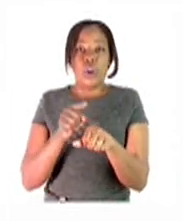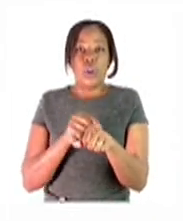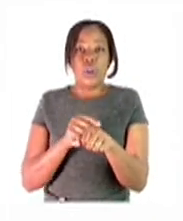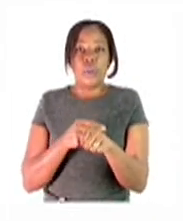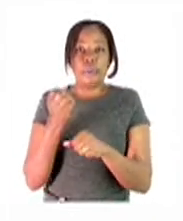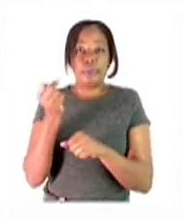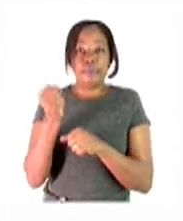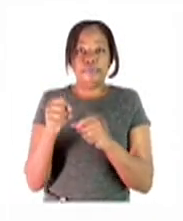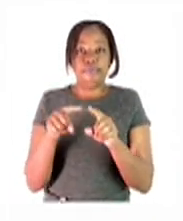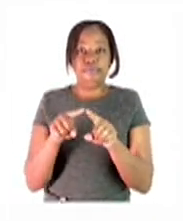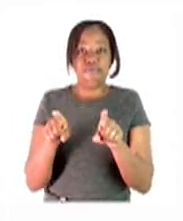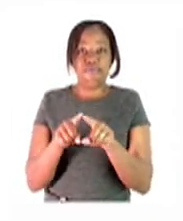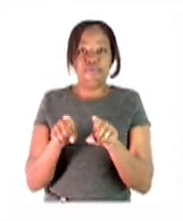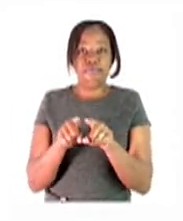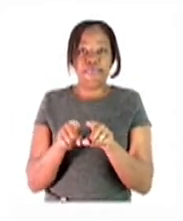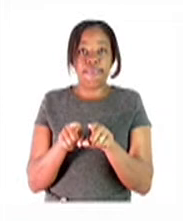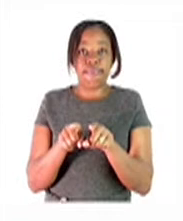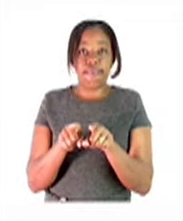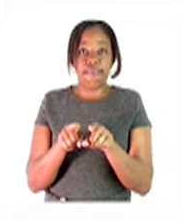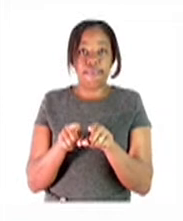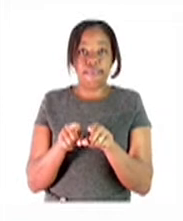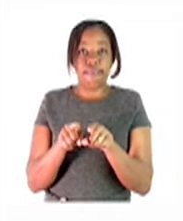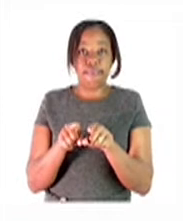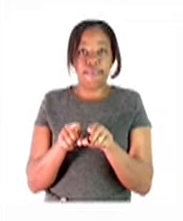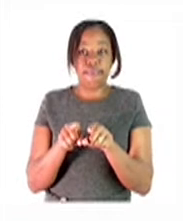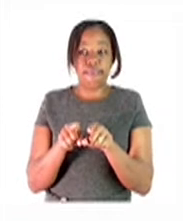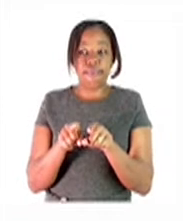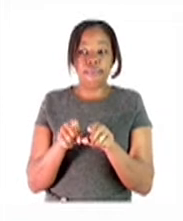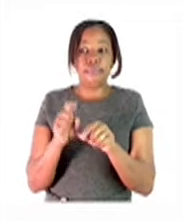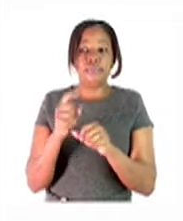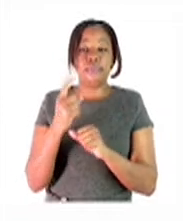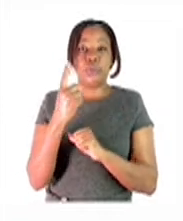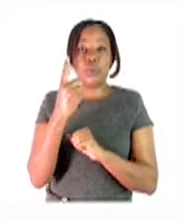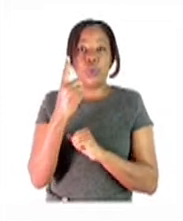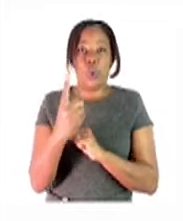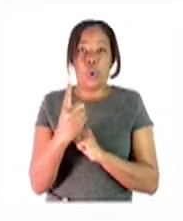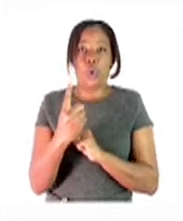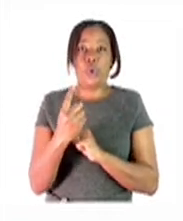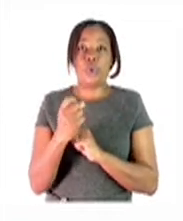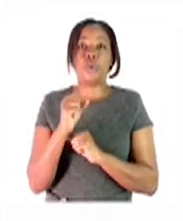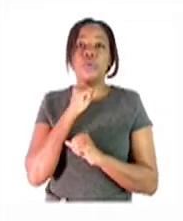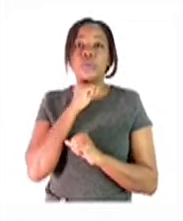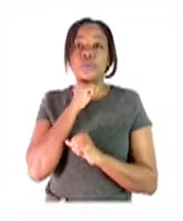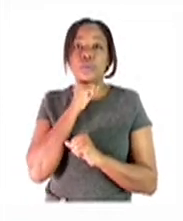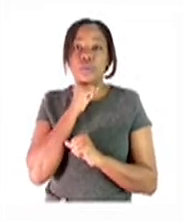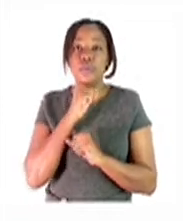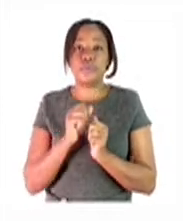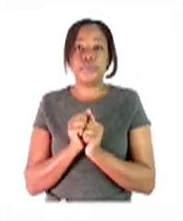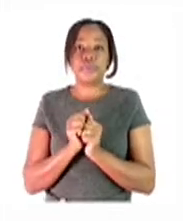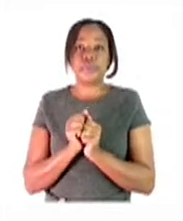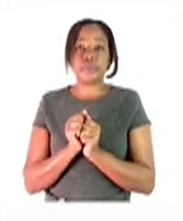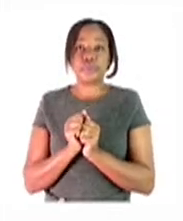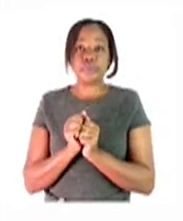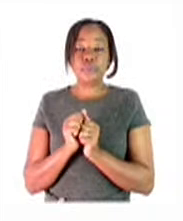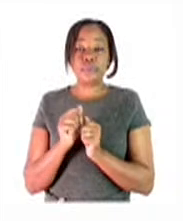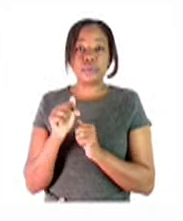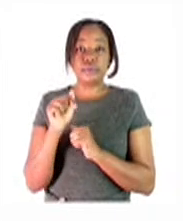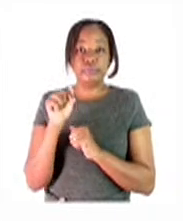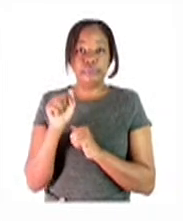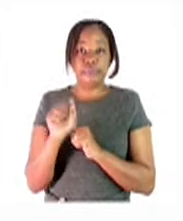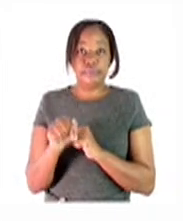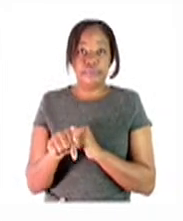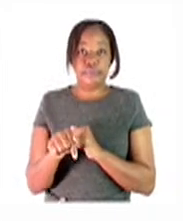when they are together. Are we together? That is what we call diphthongs. Okay, so we are going to look at